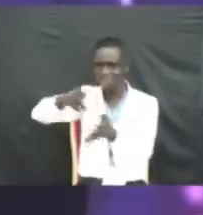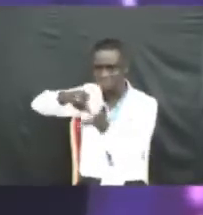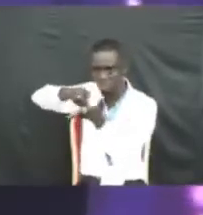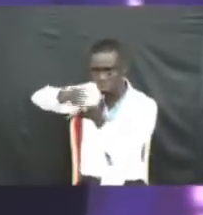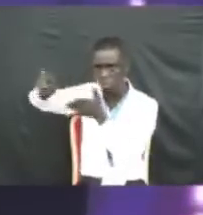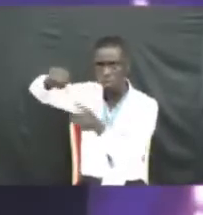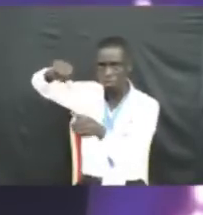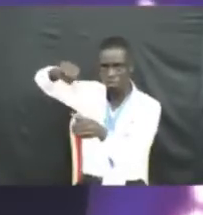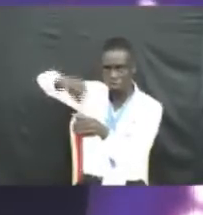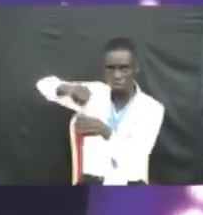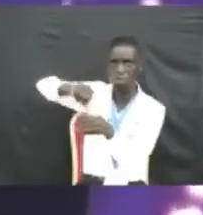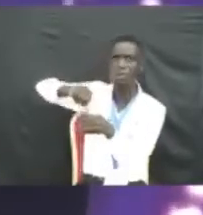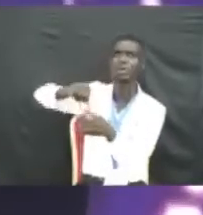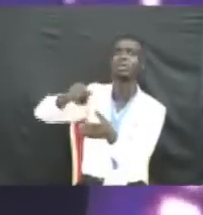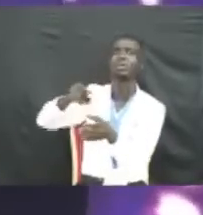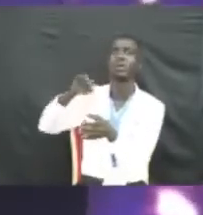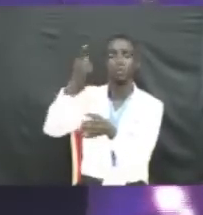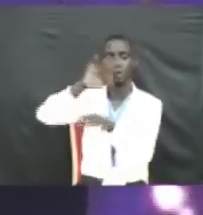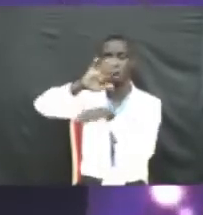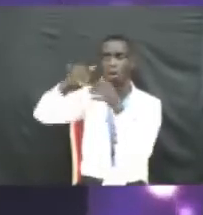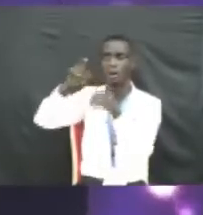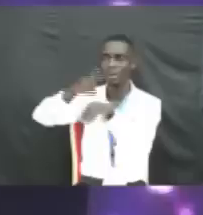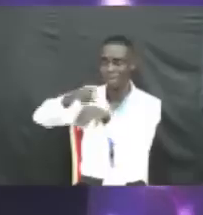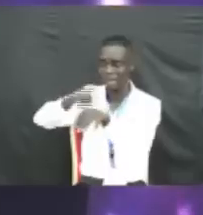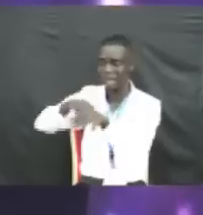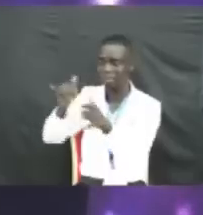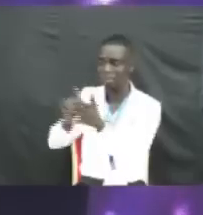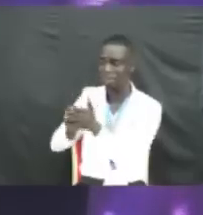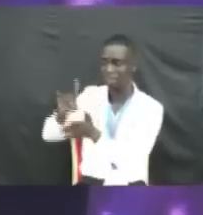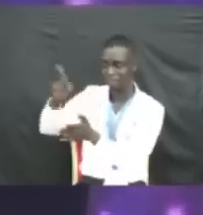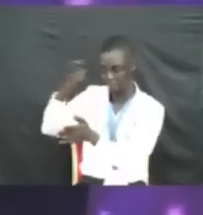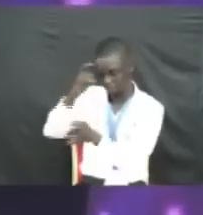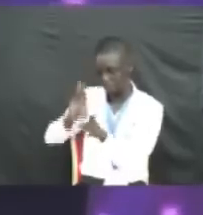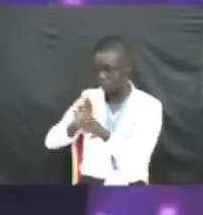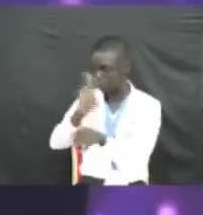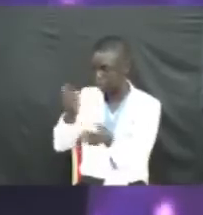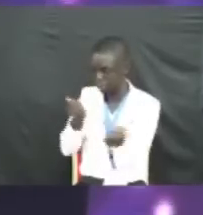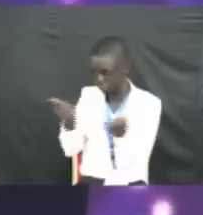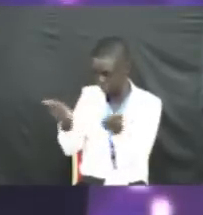entire time the NCC used these vans.